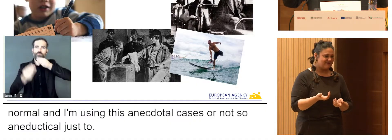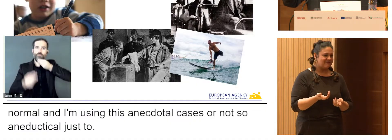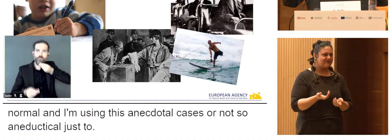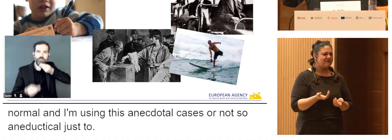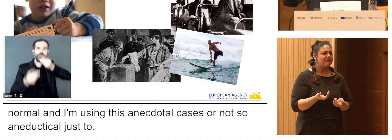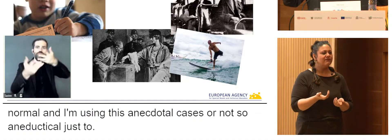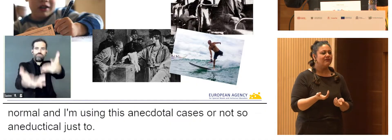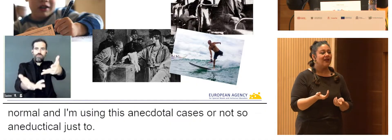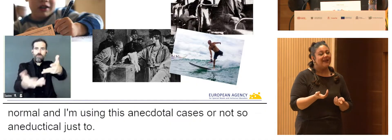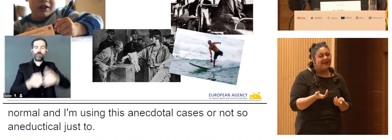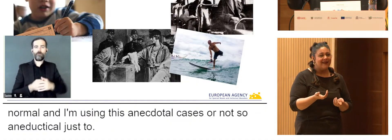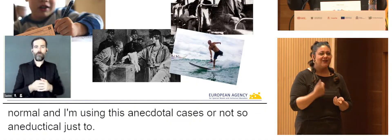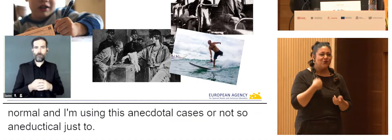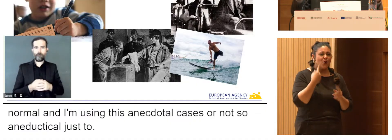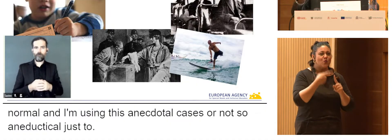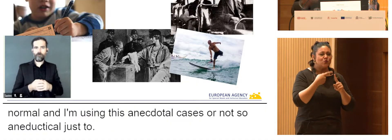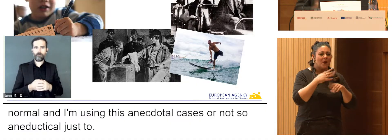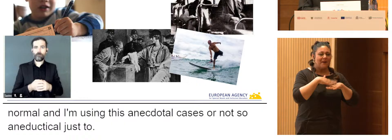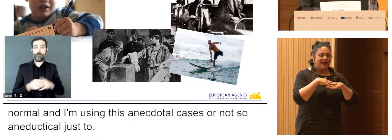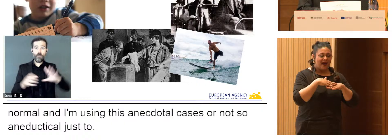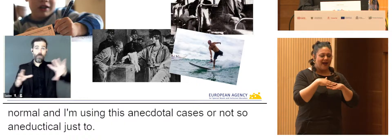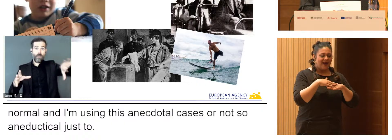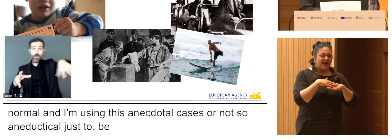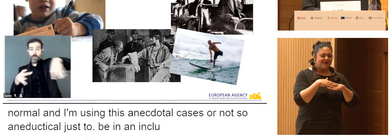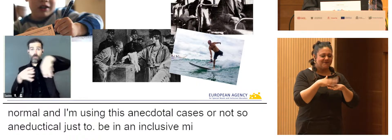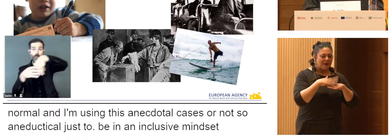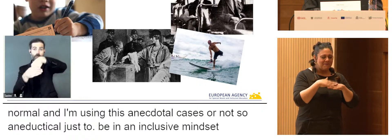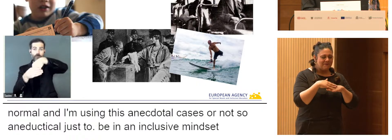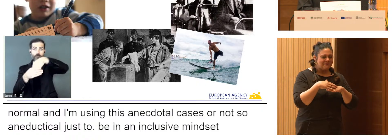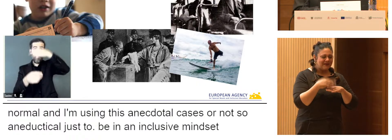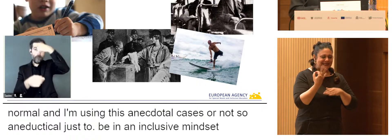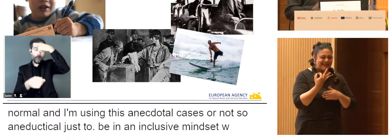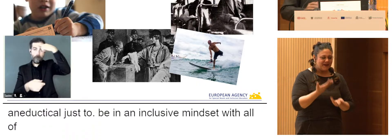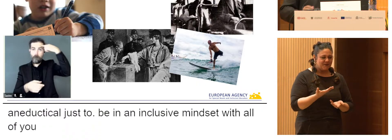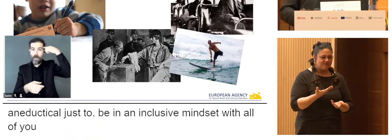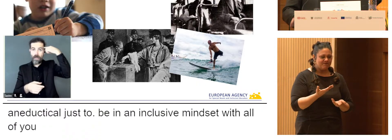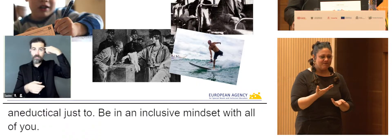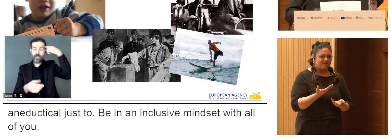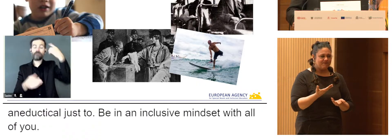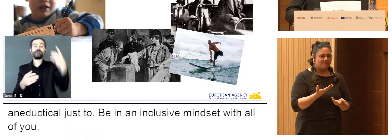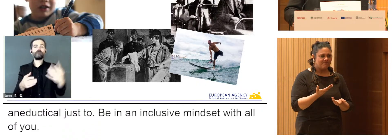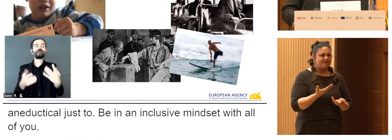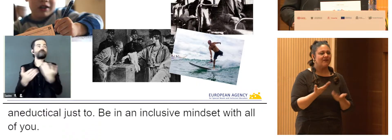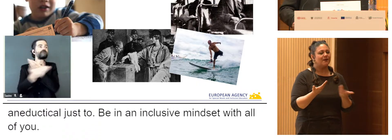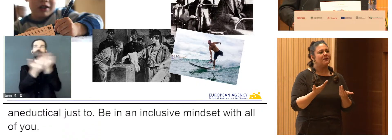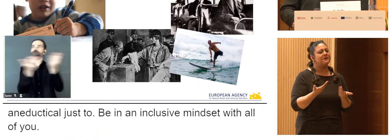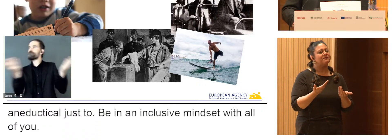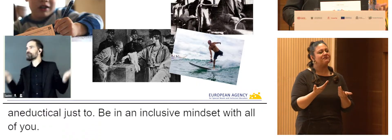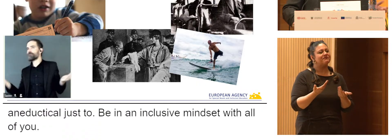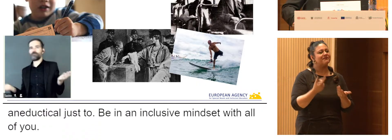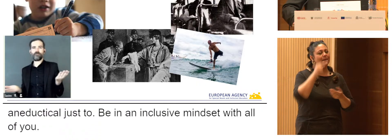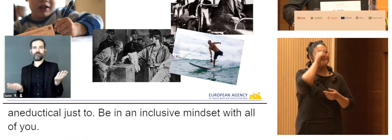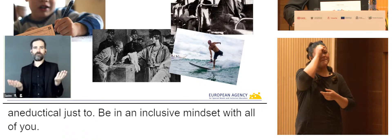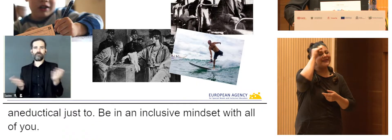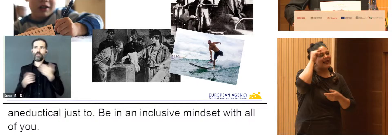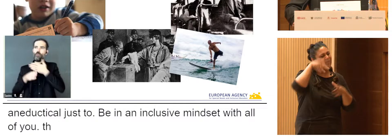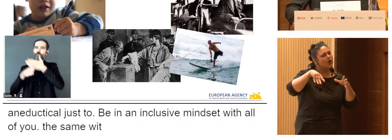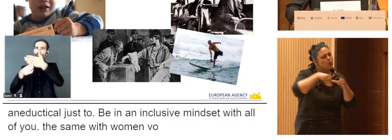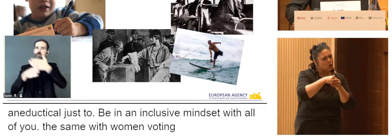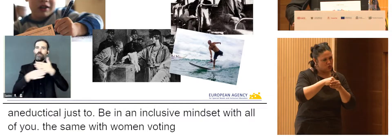be in an inclusive mindset with all of you. The same with women